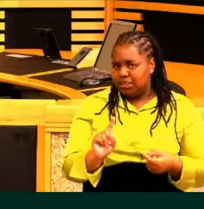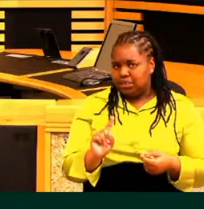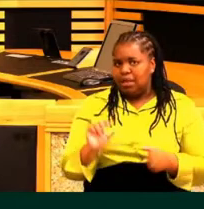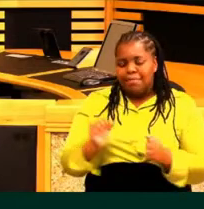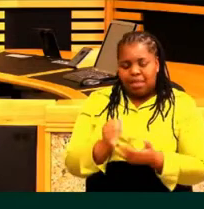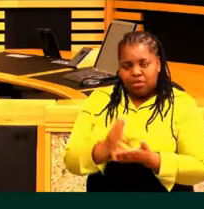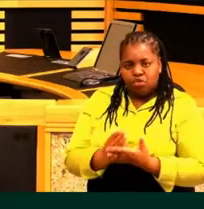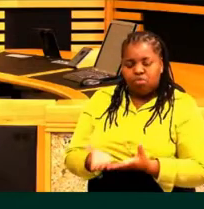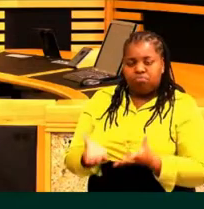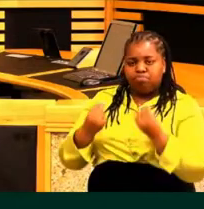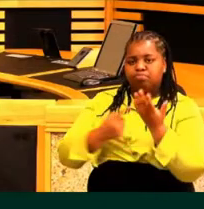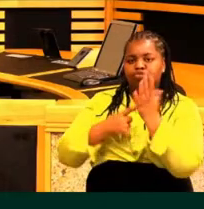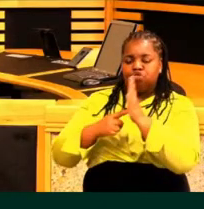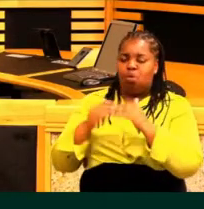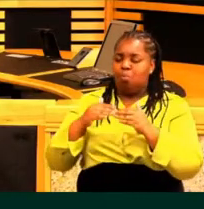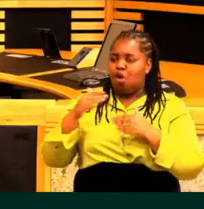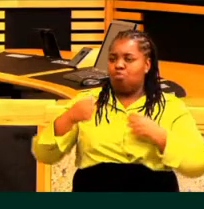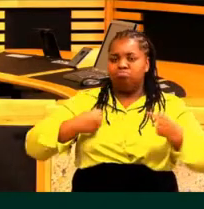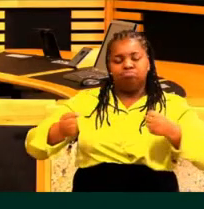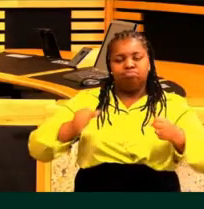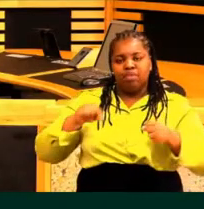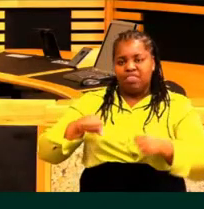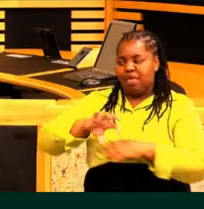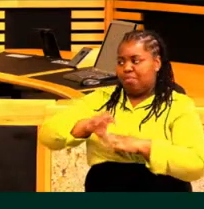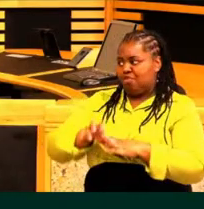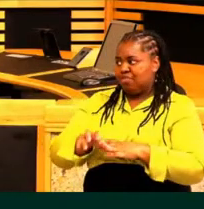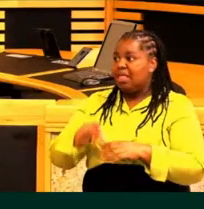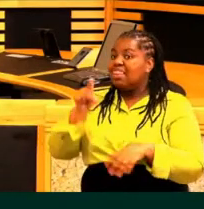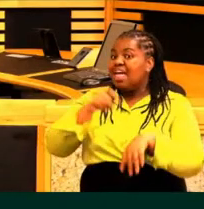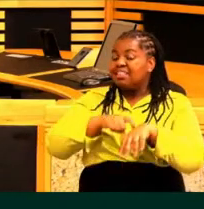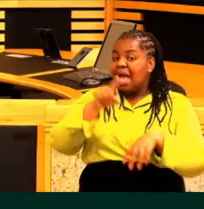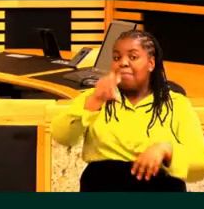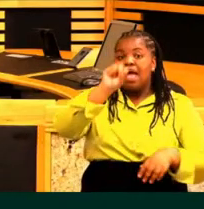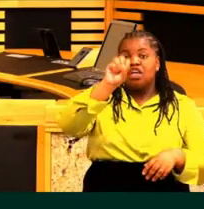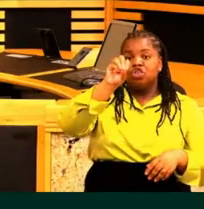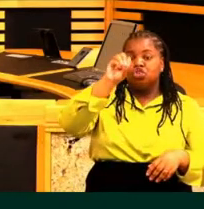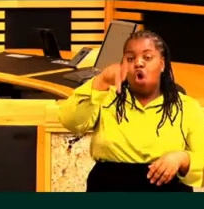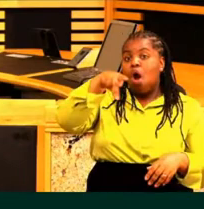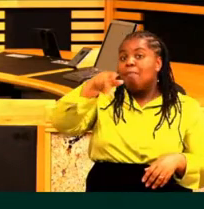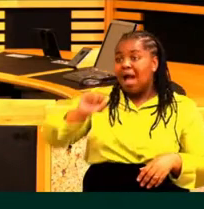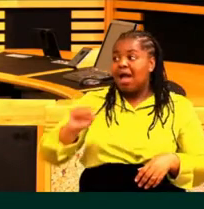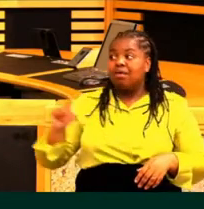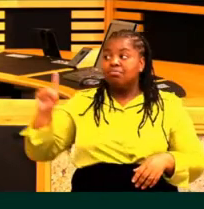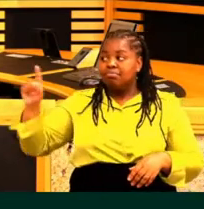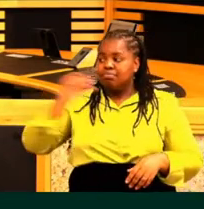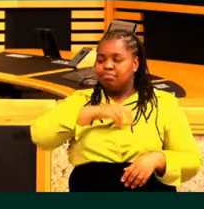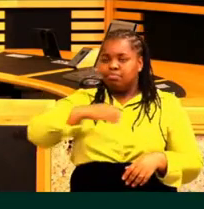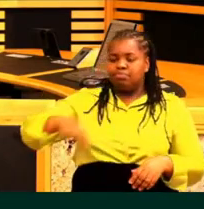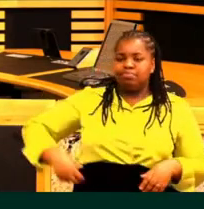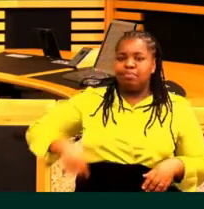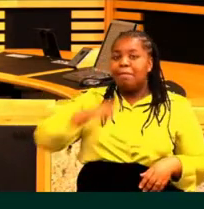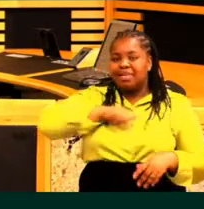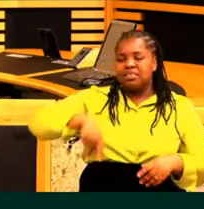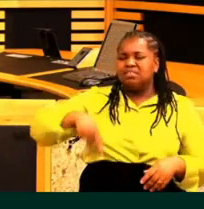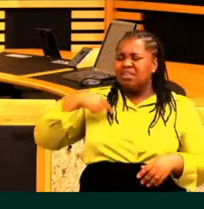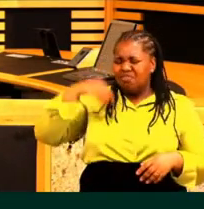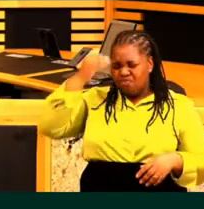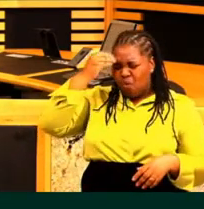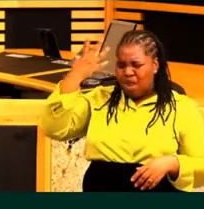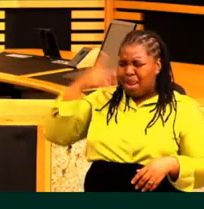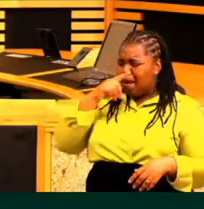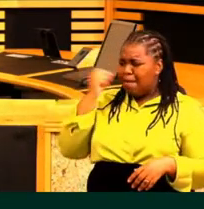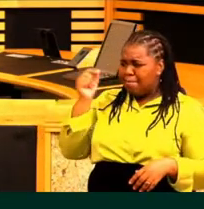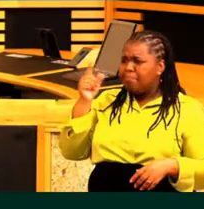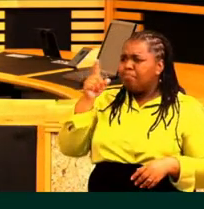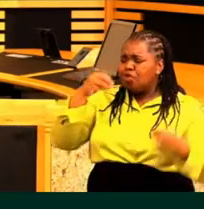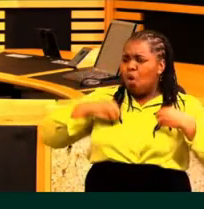in the province I mean this in the state of the province address the premier make an example about a gentleman I just forget his name that he is